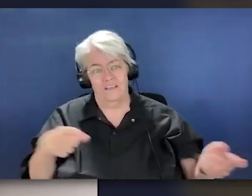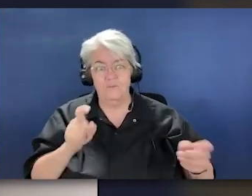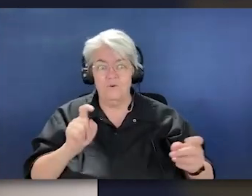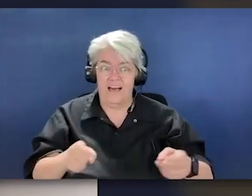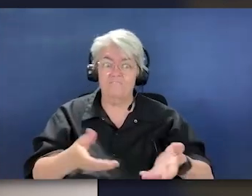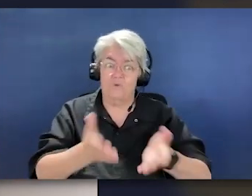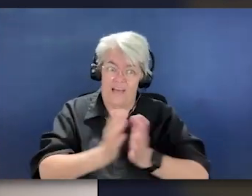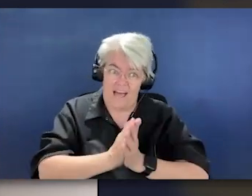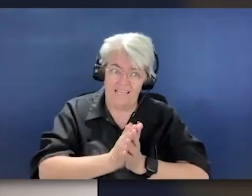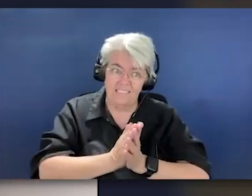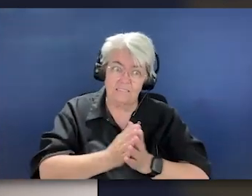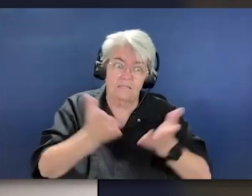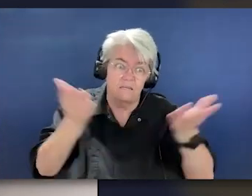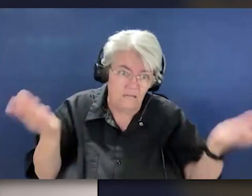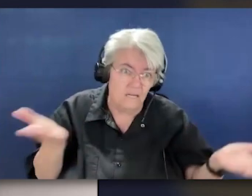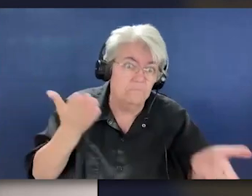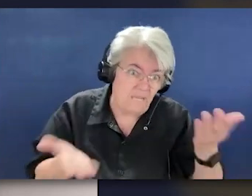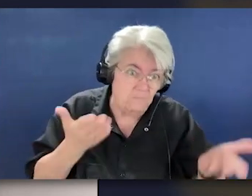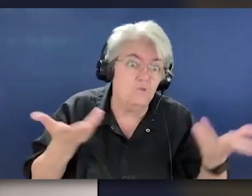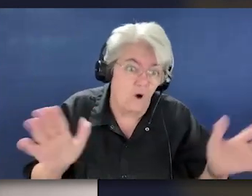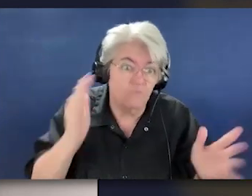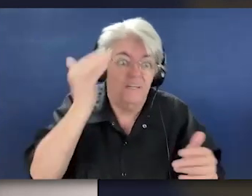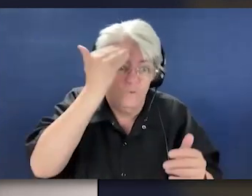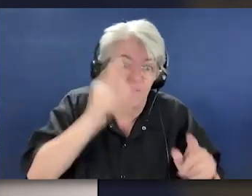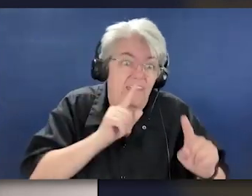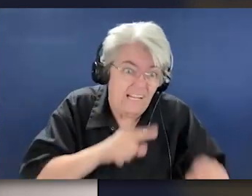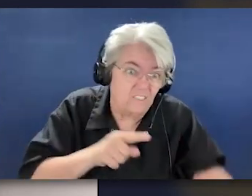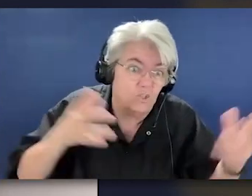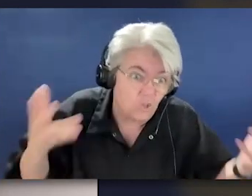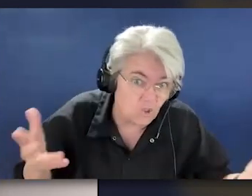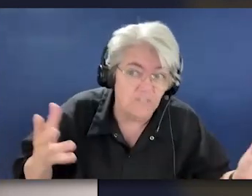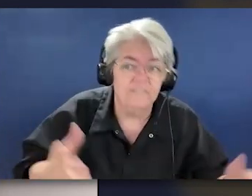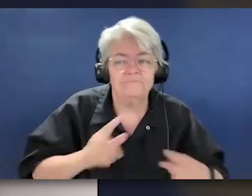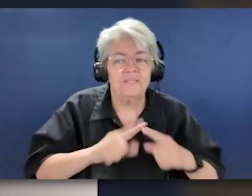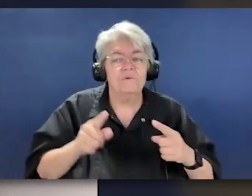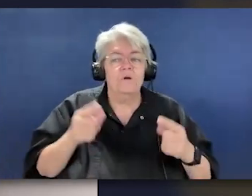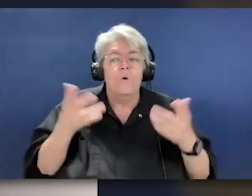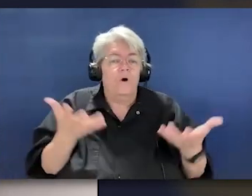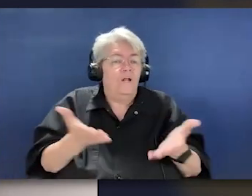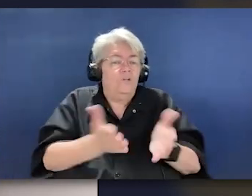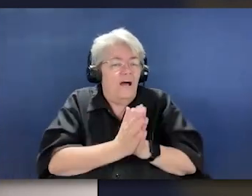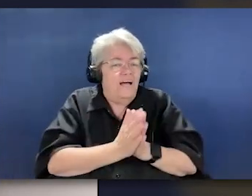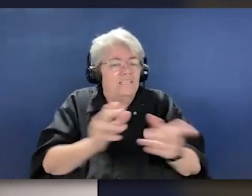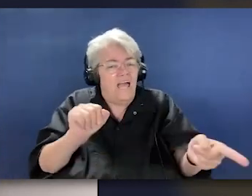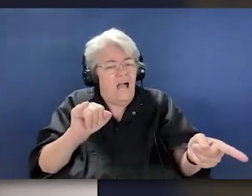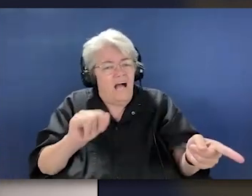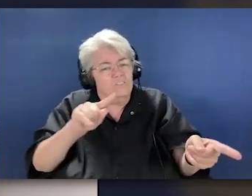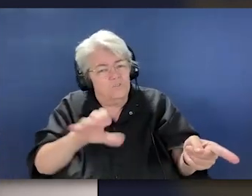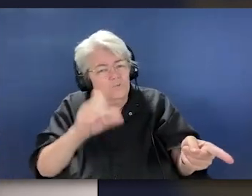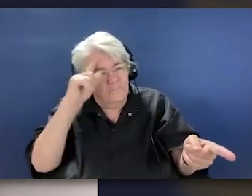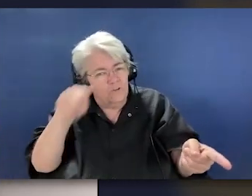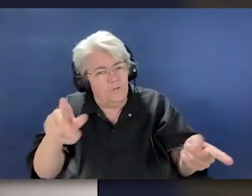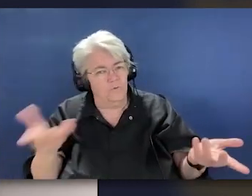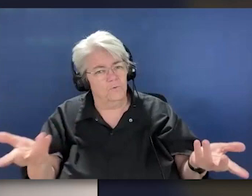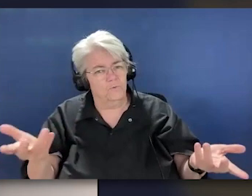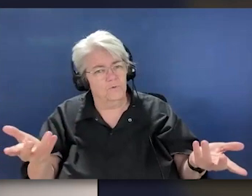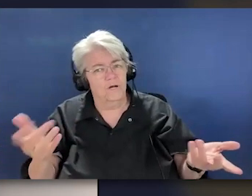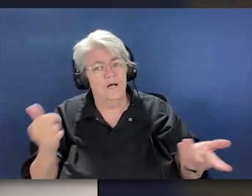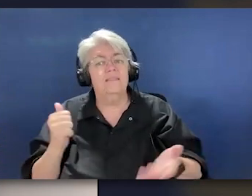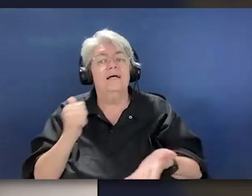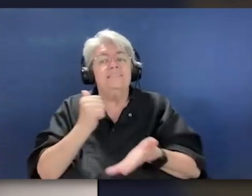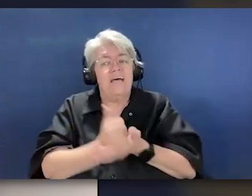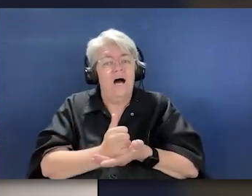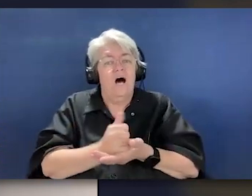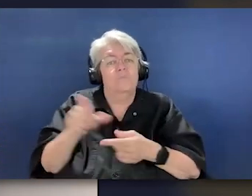ask, right? But like, what are you asking AI to do for you? Let's help them develop